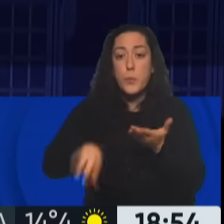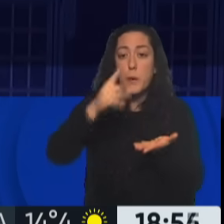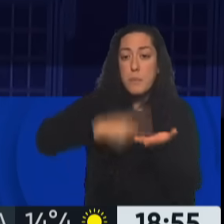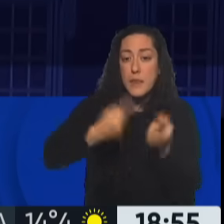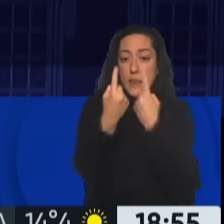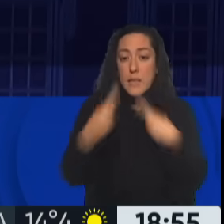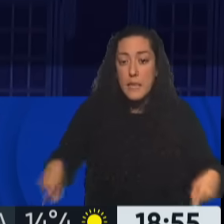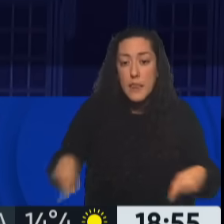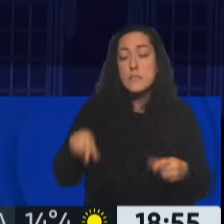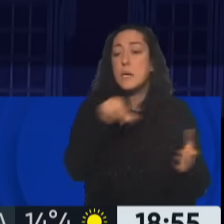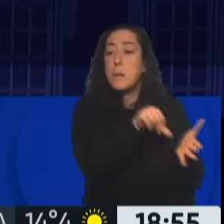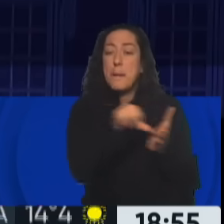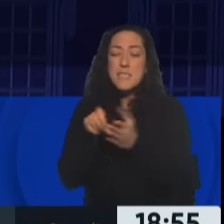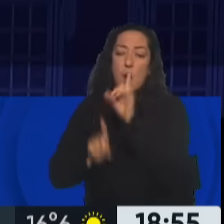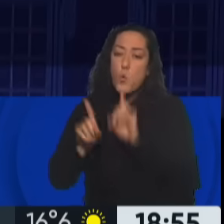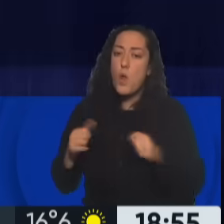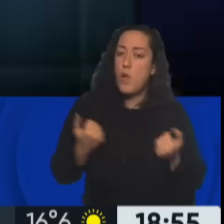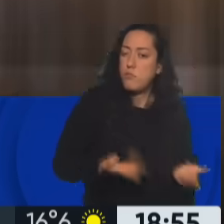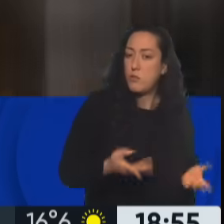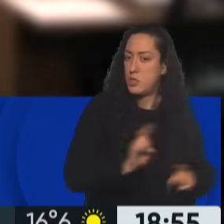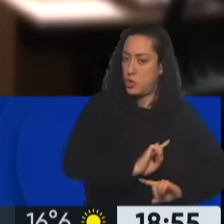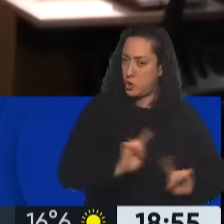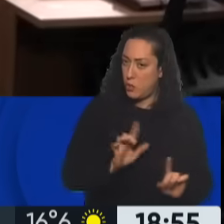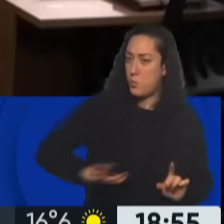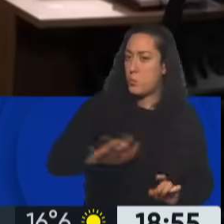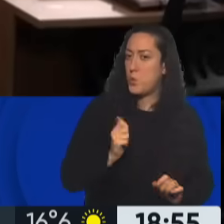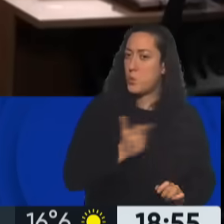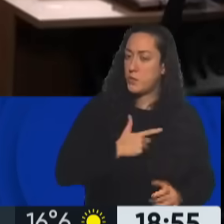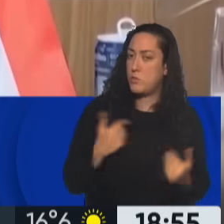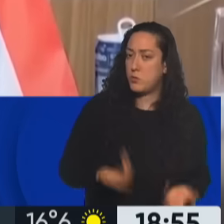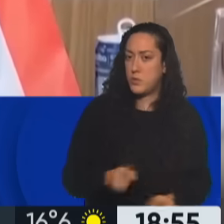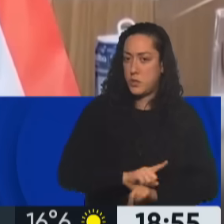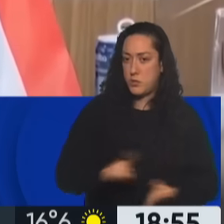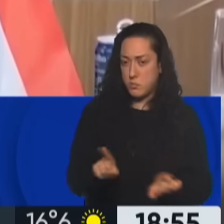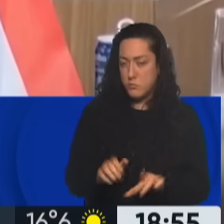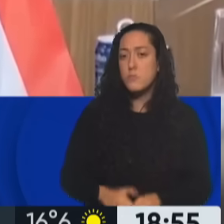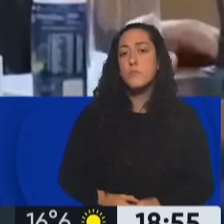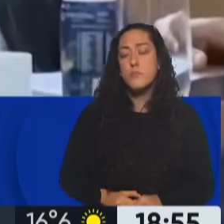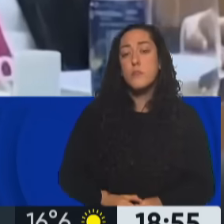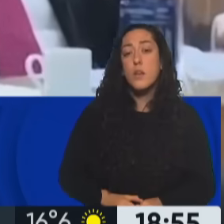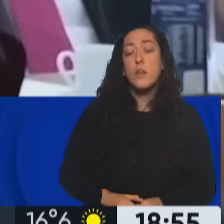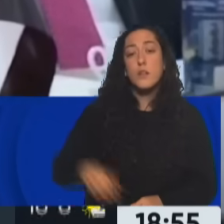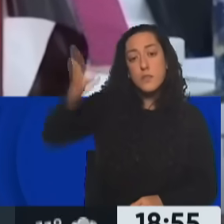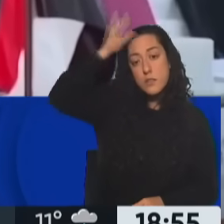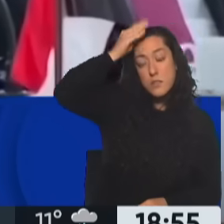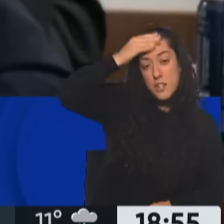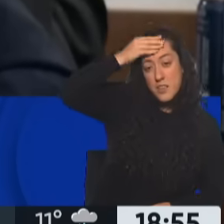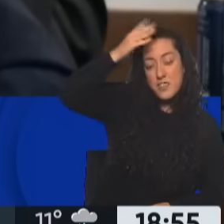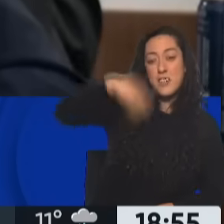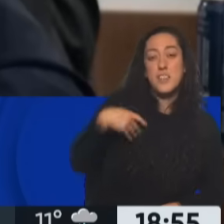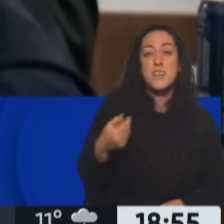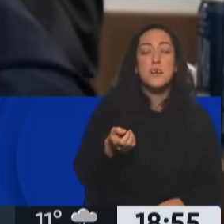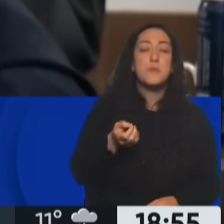countries from taking advantage of the United States and our people. Las respuestas a las declaraciones de Trump fueron contundentes.